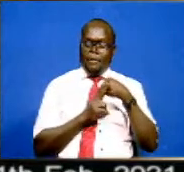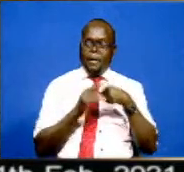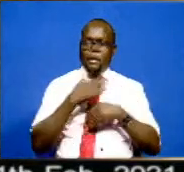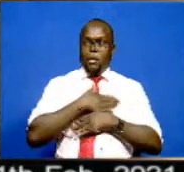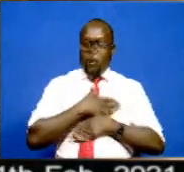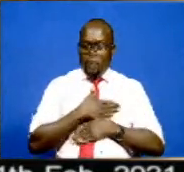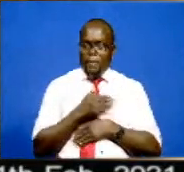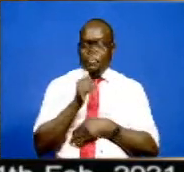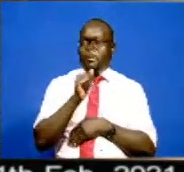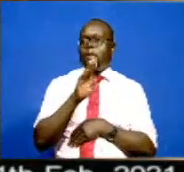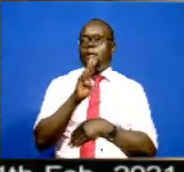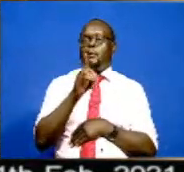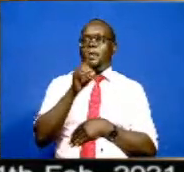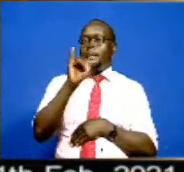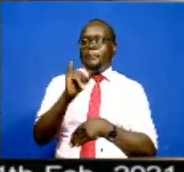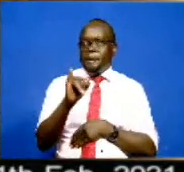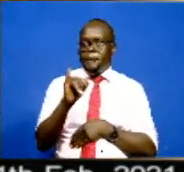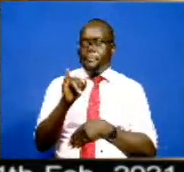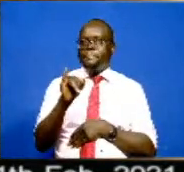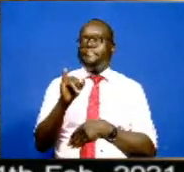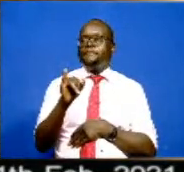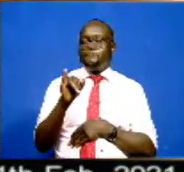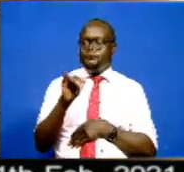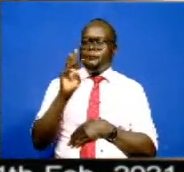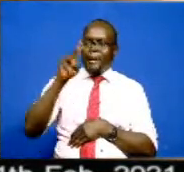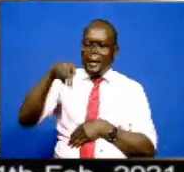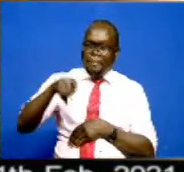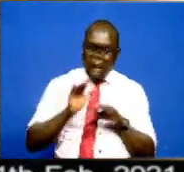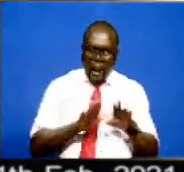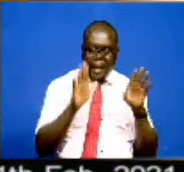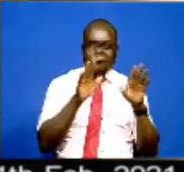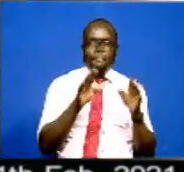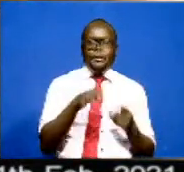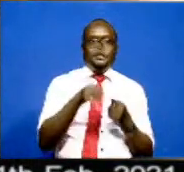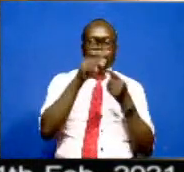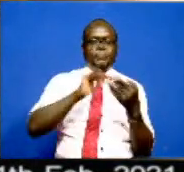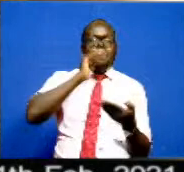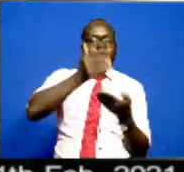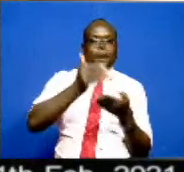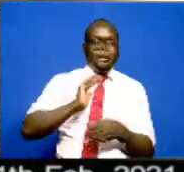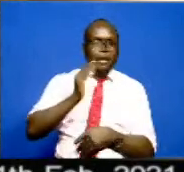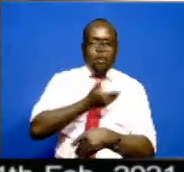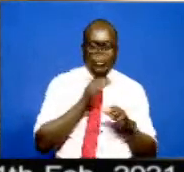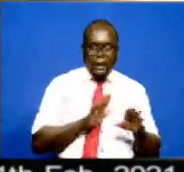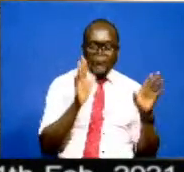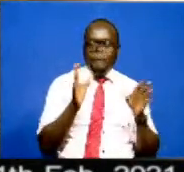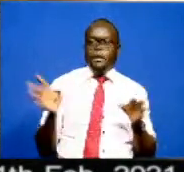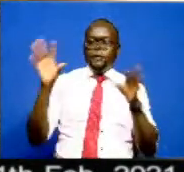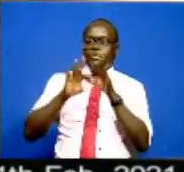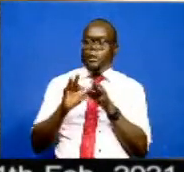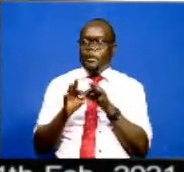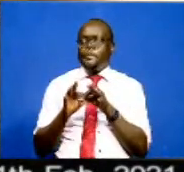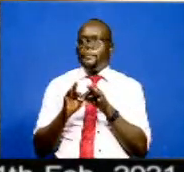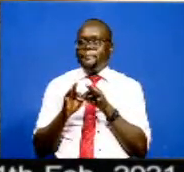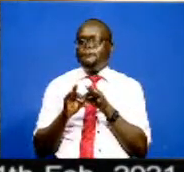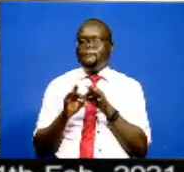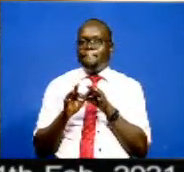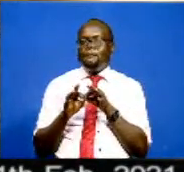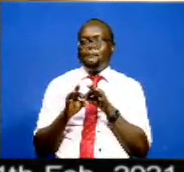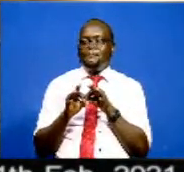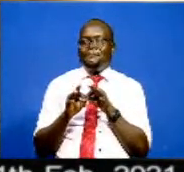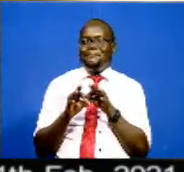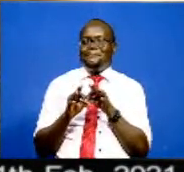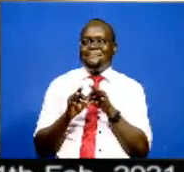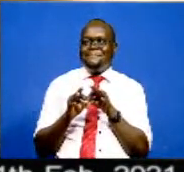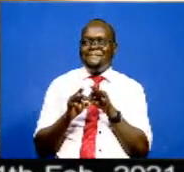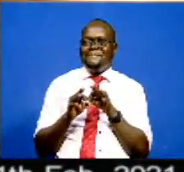Abdi Koropu Tepo MP to move from the Special Funds Accounts Committee to the Committee on National Cohesion and Equal